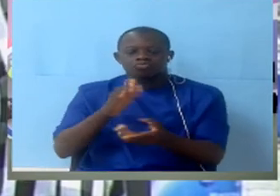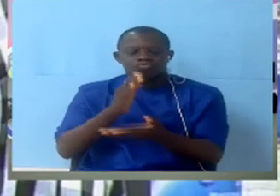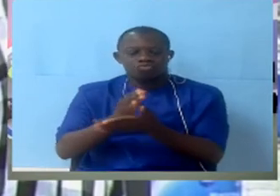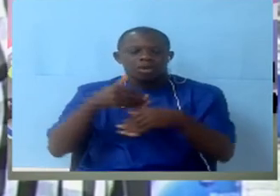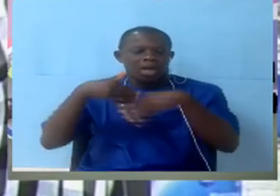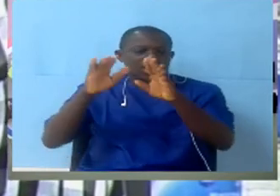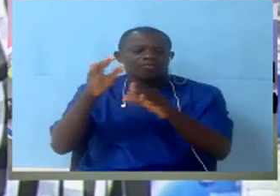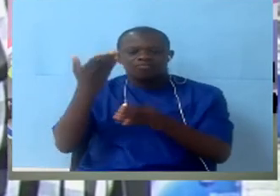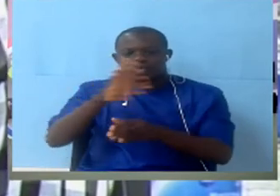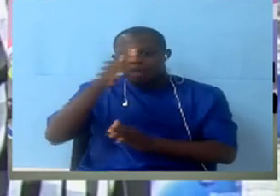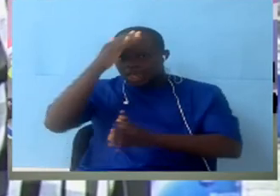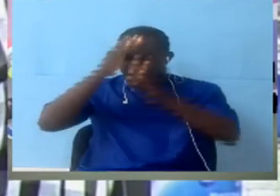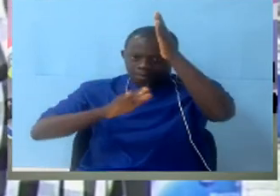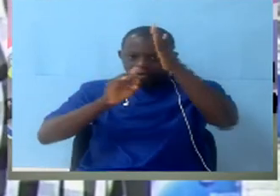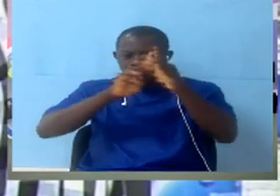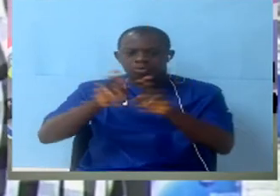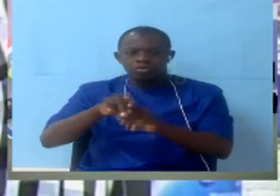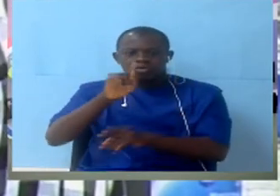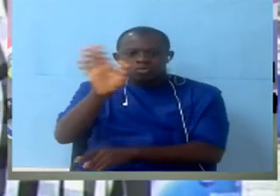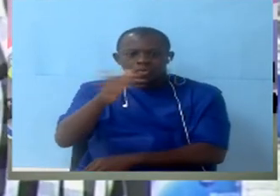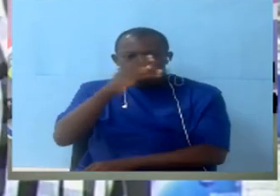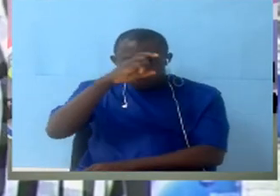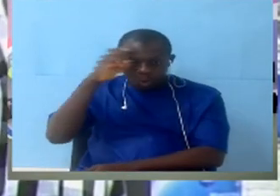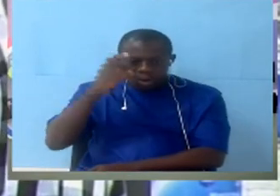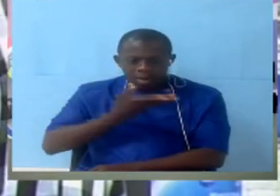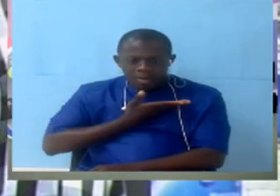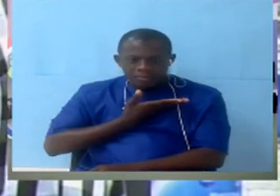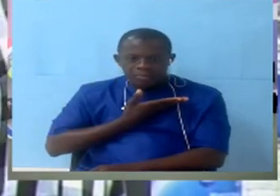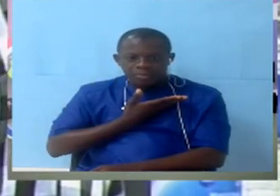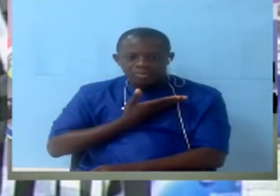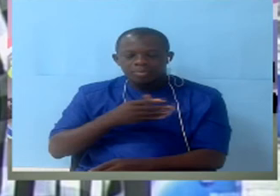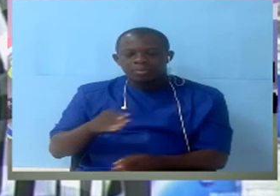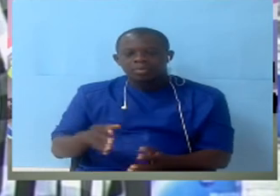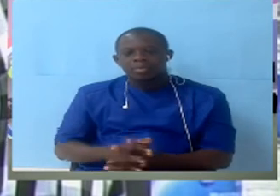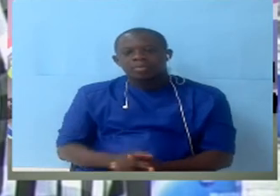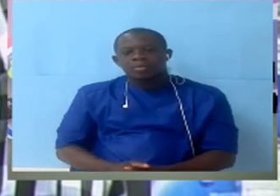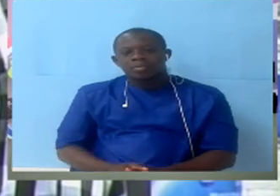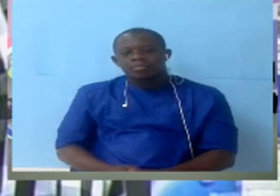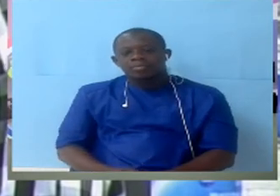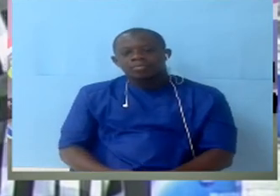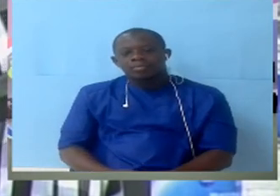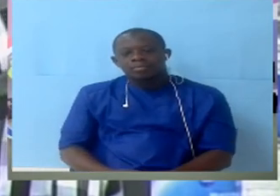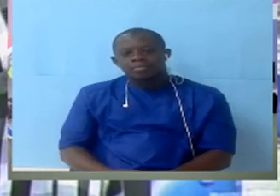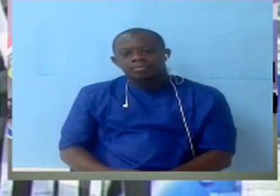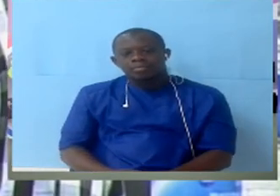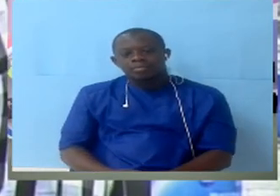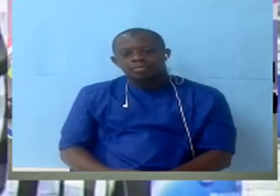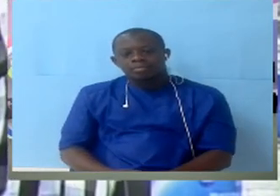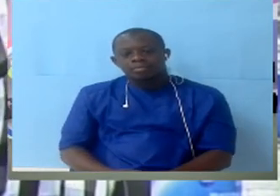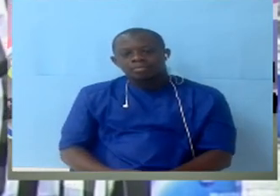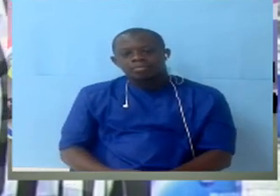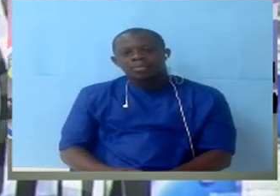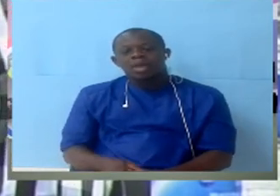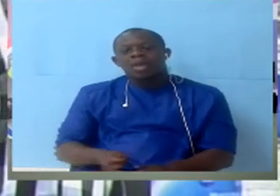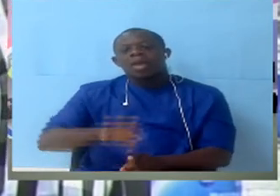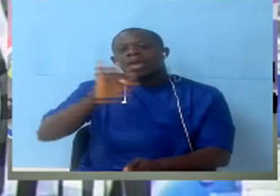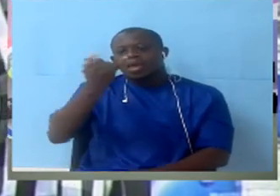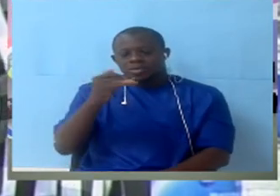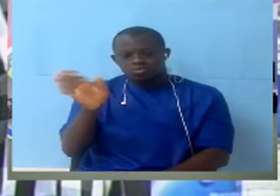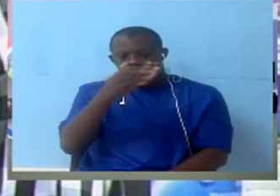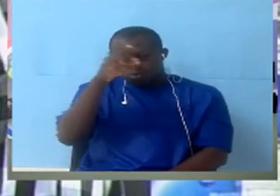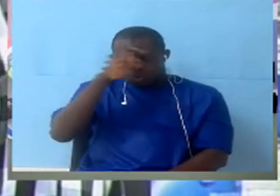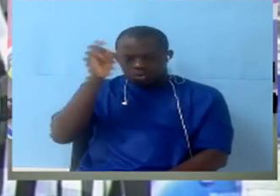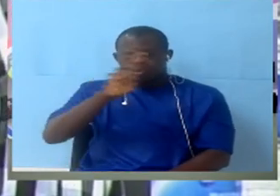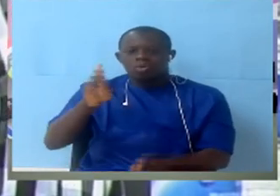not discharged. And you are not going to work. And we got to go. Ha, because nka order parti to le bulu. Because I was waiting